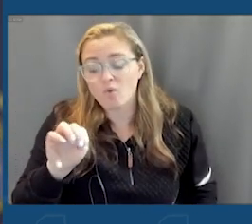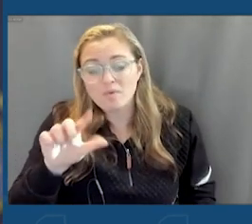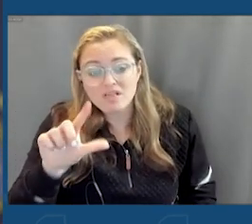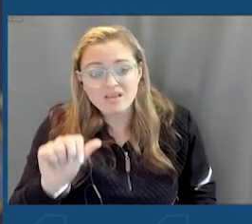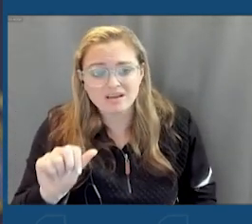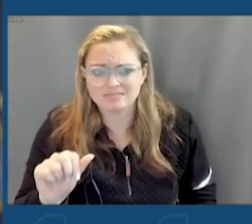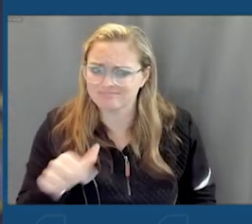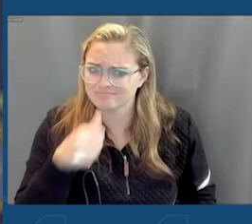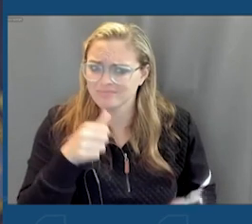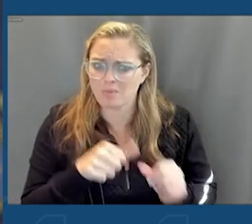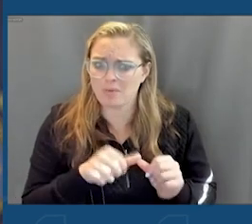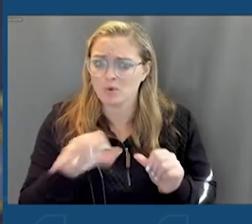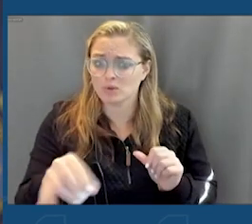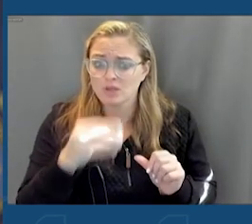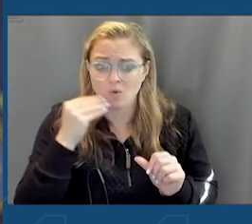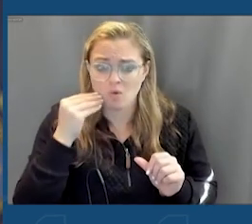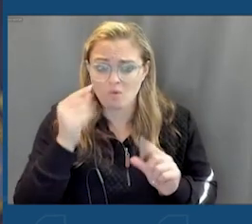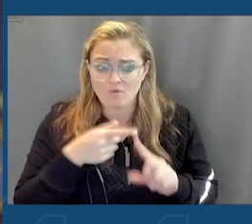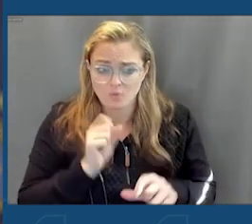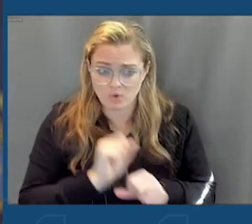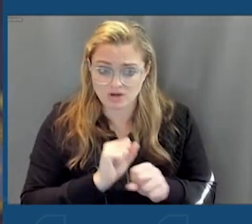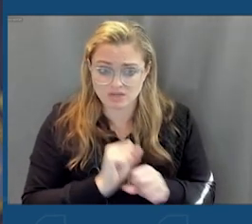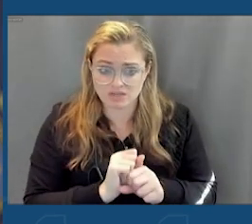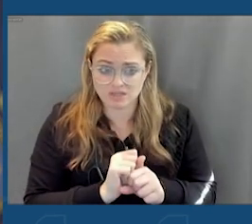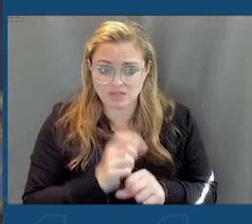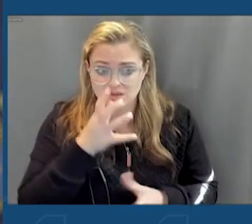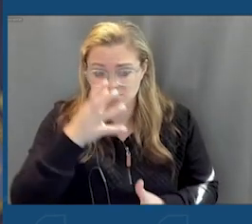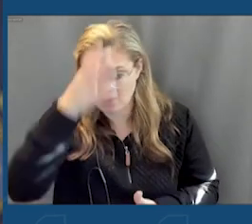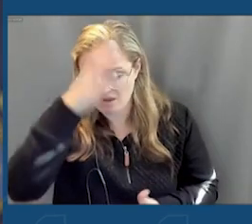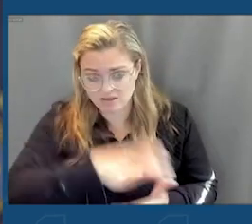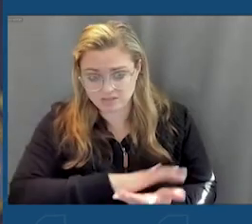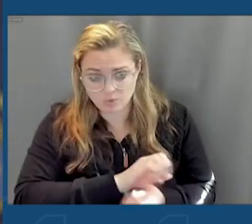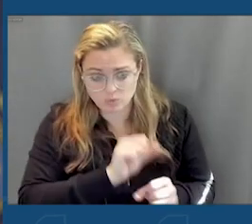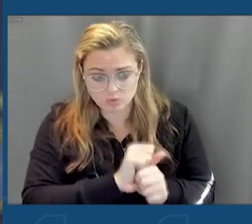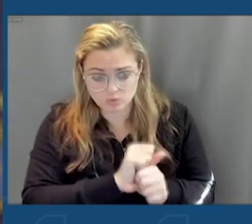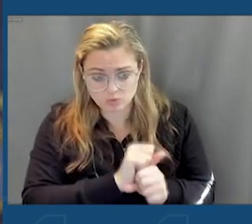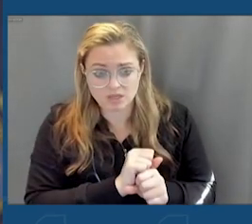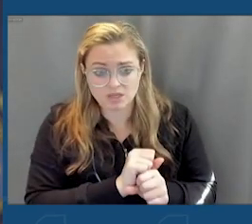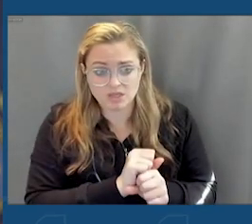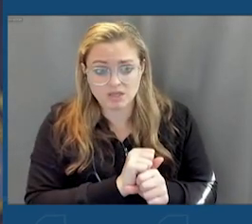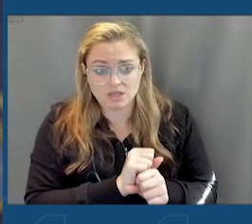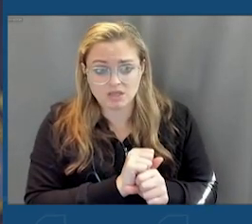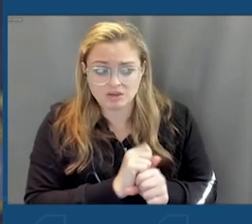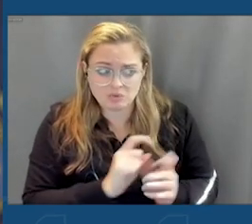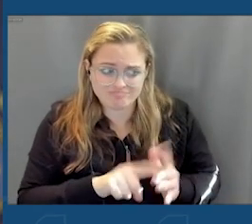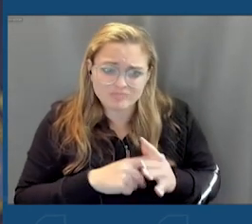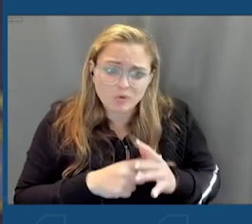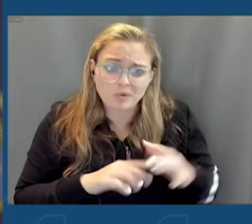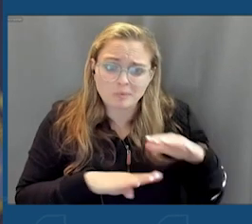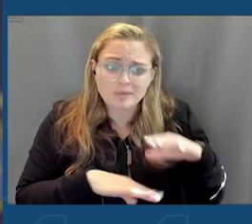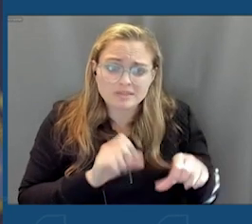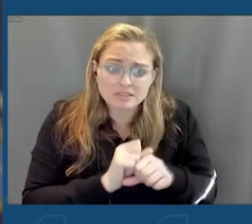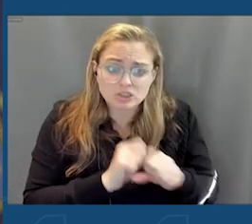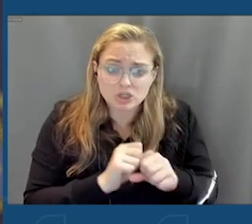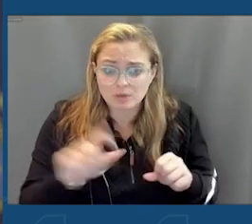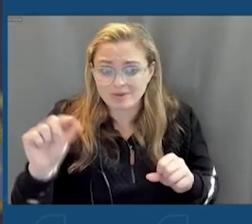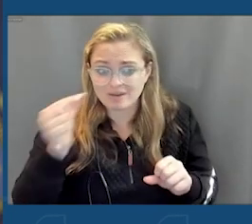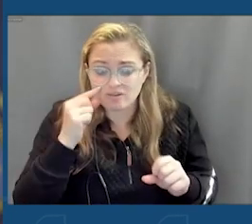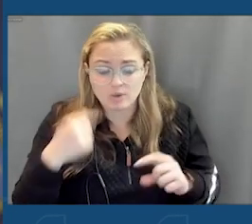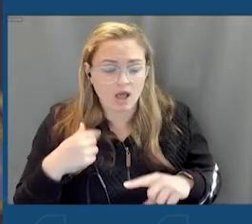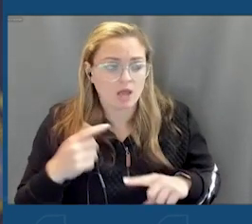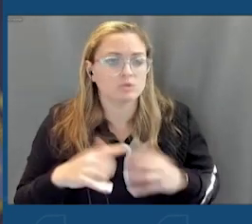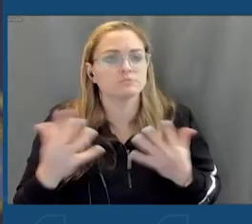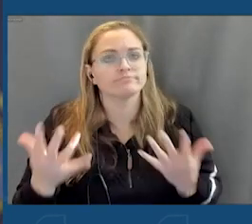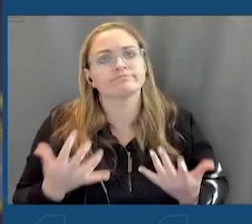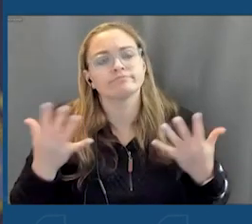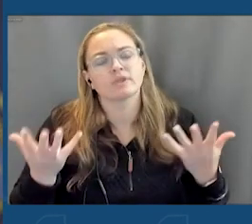remember I had to stay home from work. My husband was working an entry-level job in government. I couldn't wait for my kids to get out